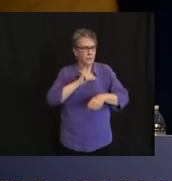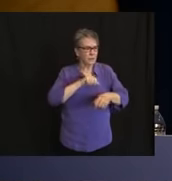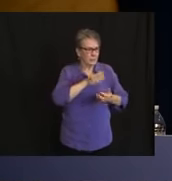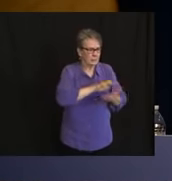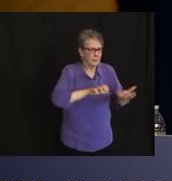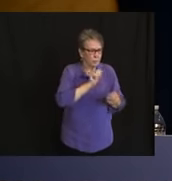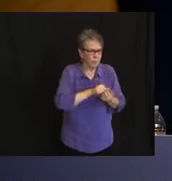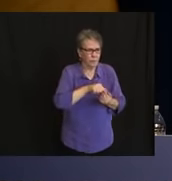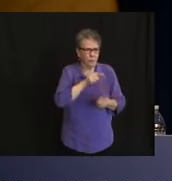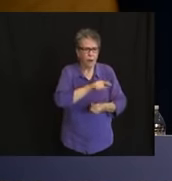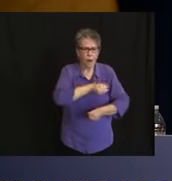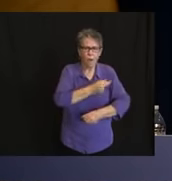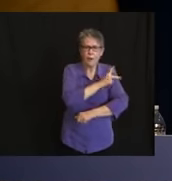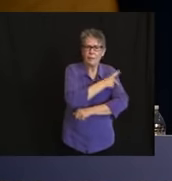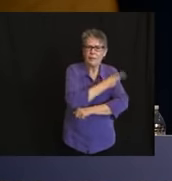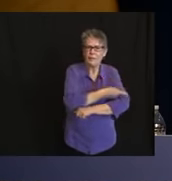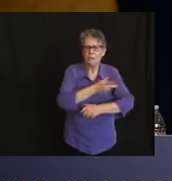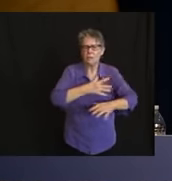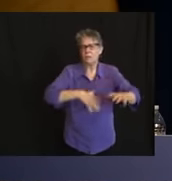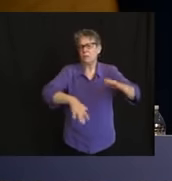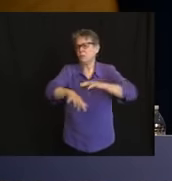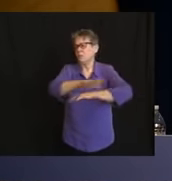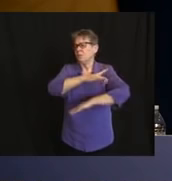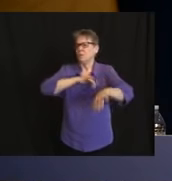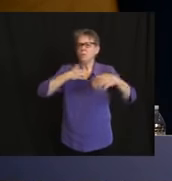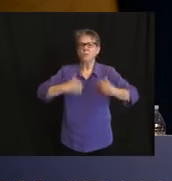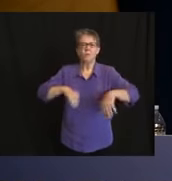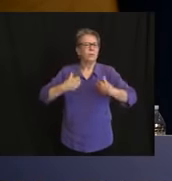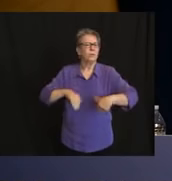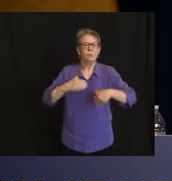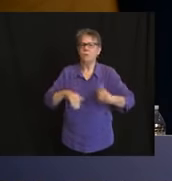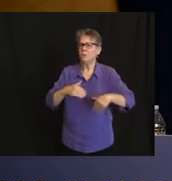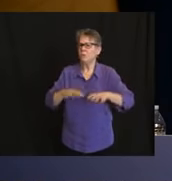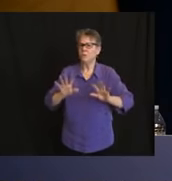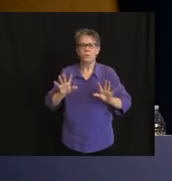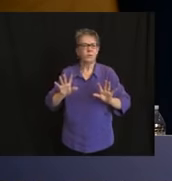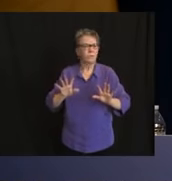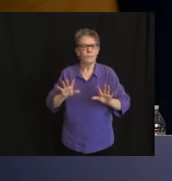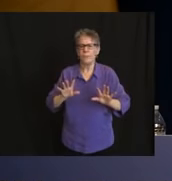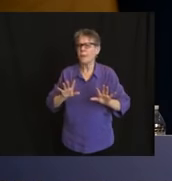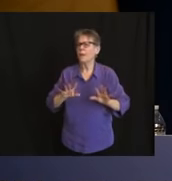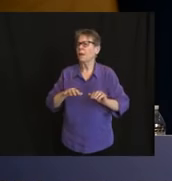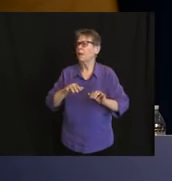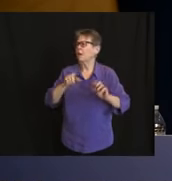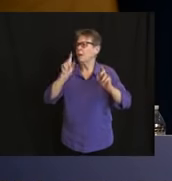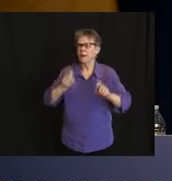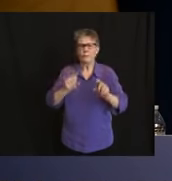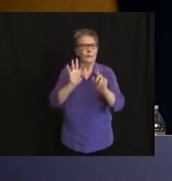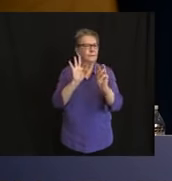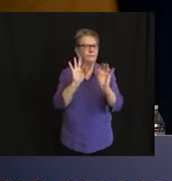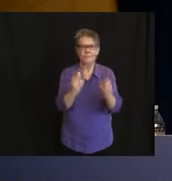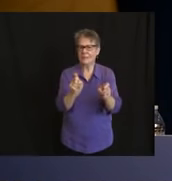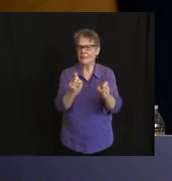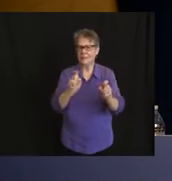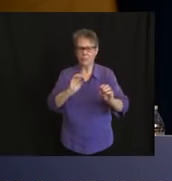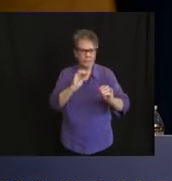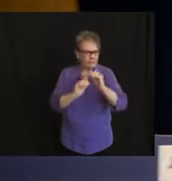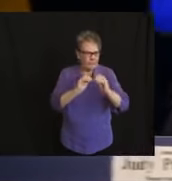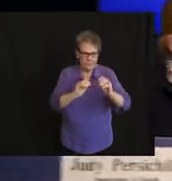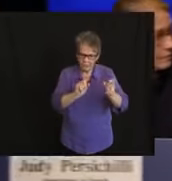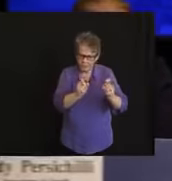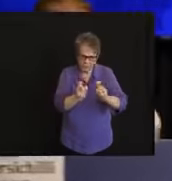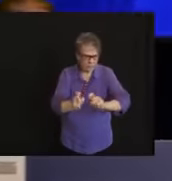it yesterday, I'll say it again today. It's in the right, it's correct. Judy, let me ask you, I have a friend